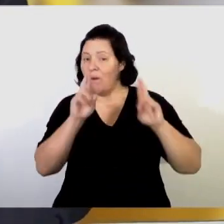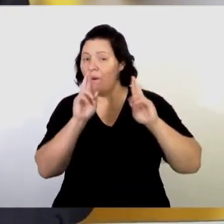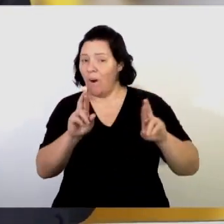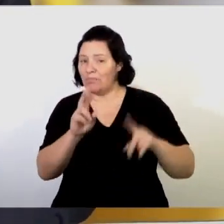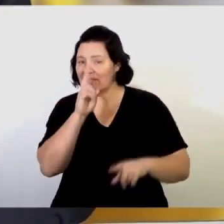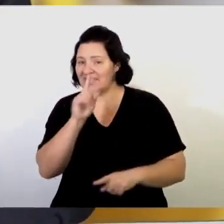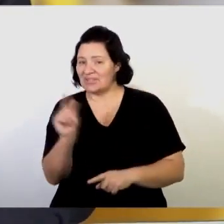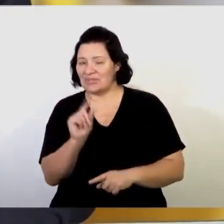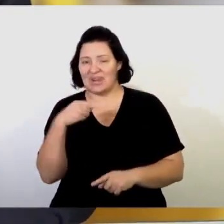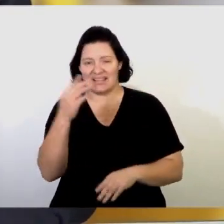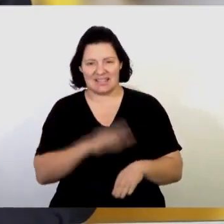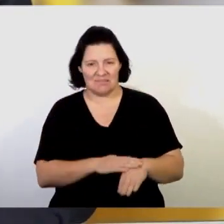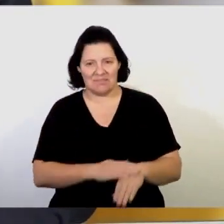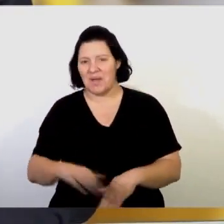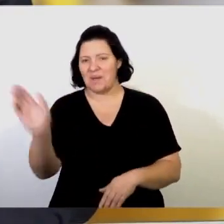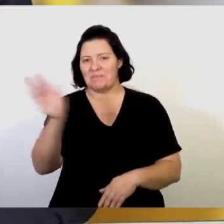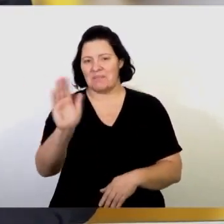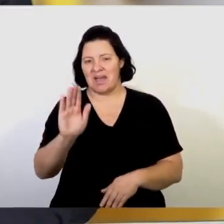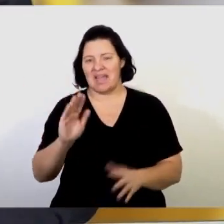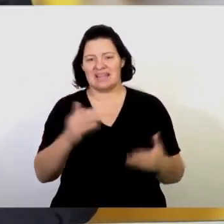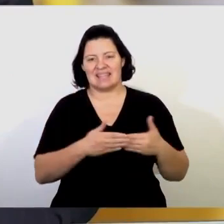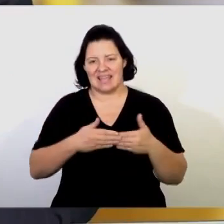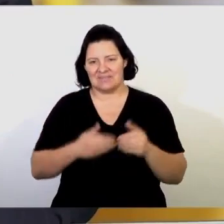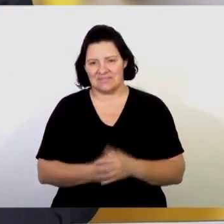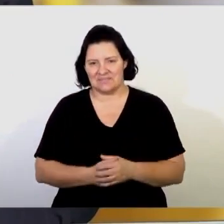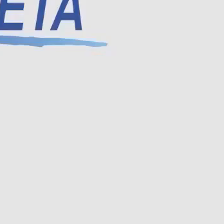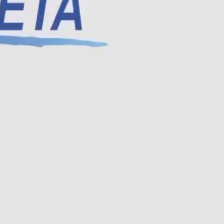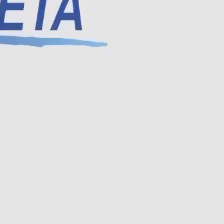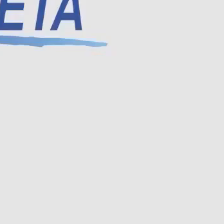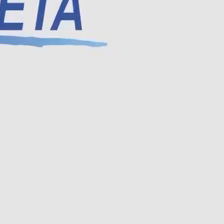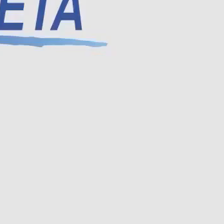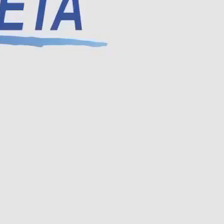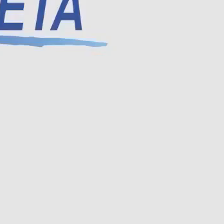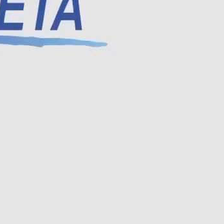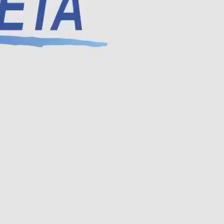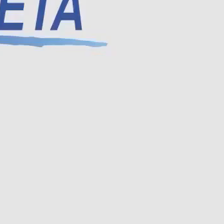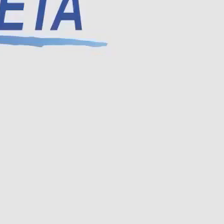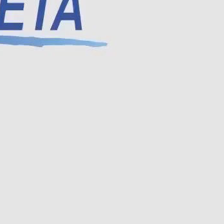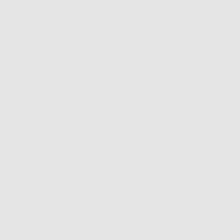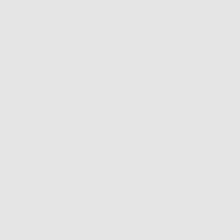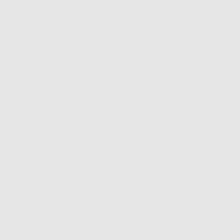and I hope to see you again next time. It is a goodbye and take care.